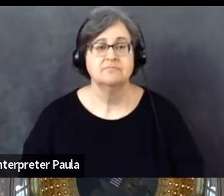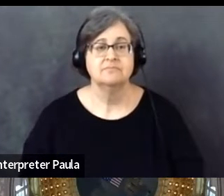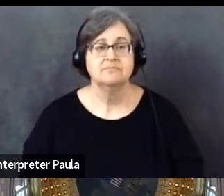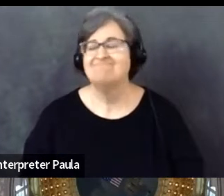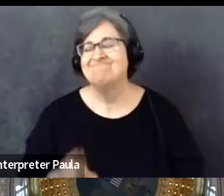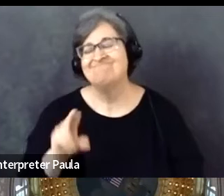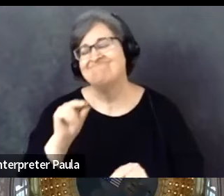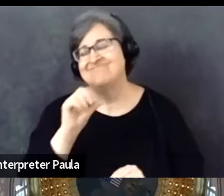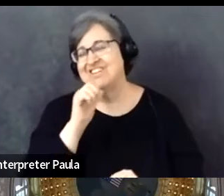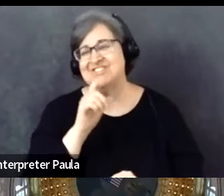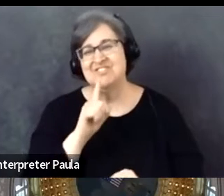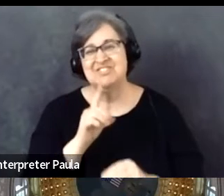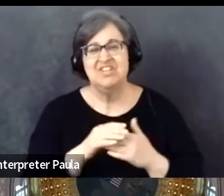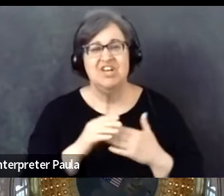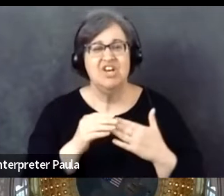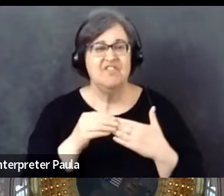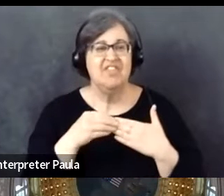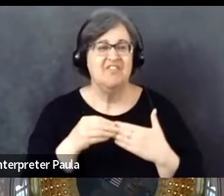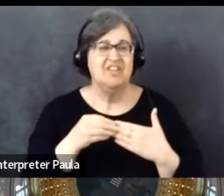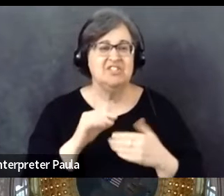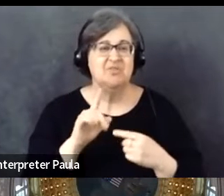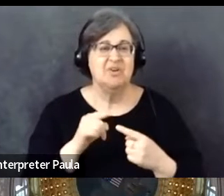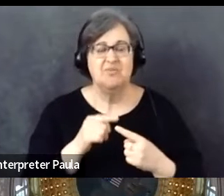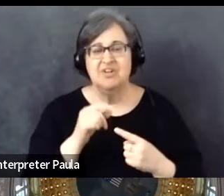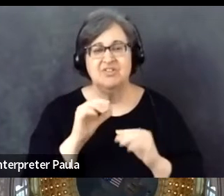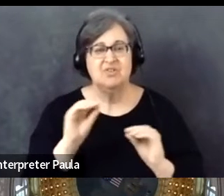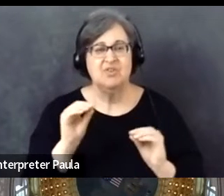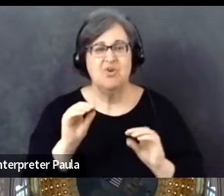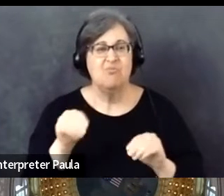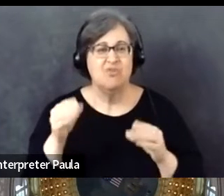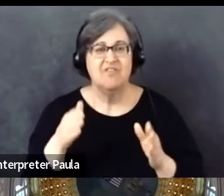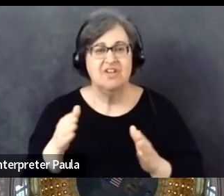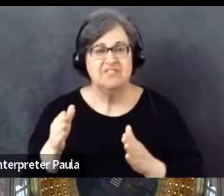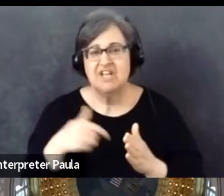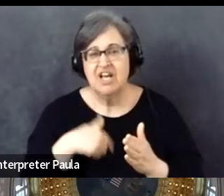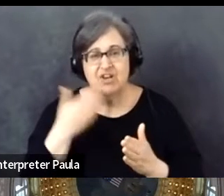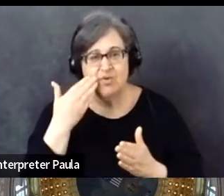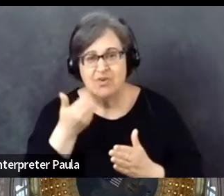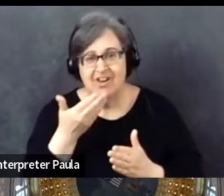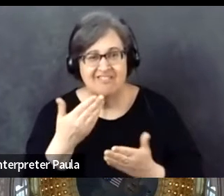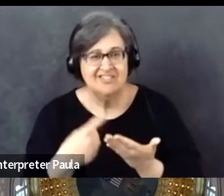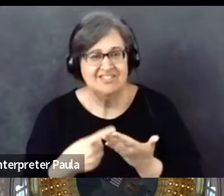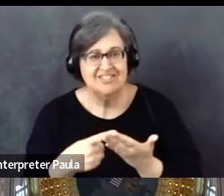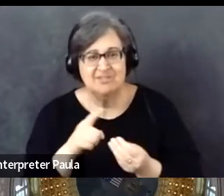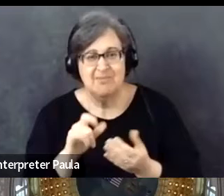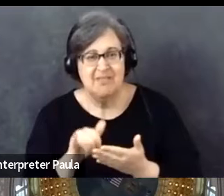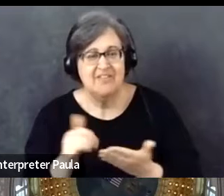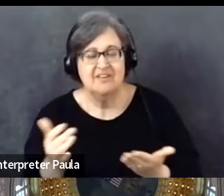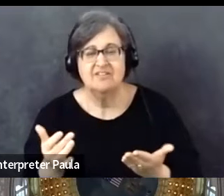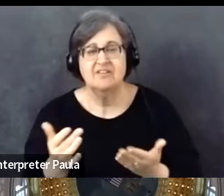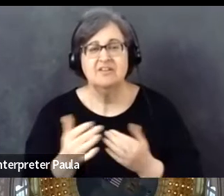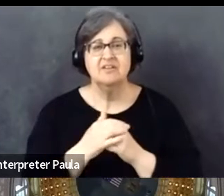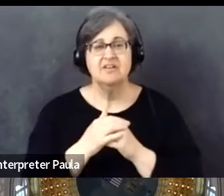not really. I just, the flexibility, like for when there's not providers available. I don't know if there's anything talked about this. I mean,